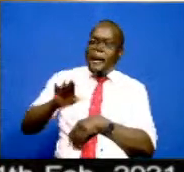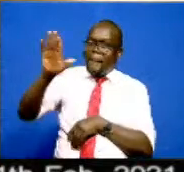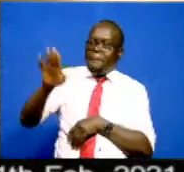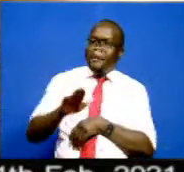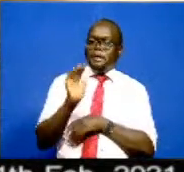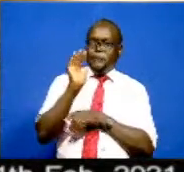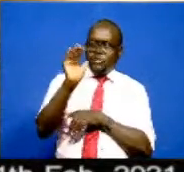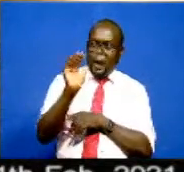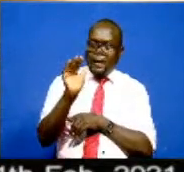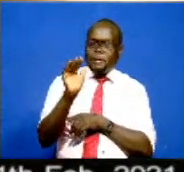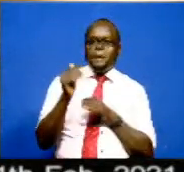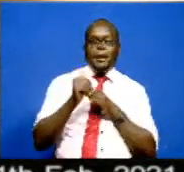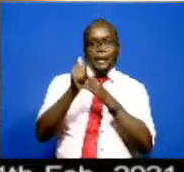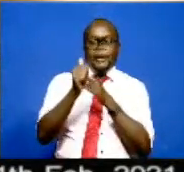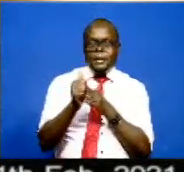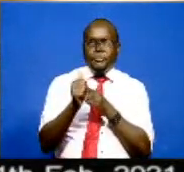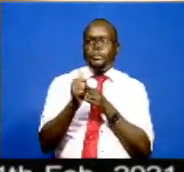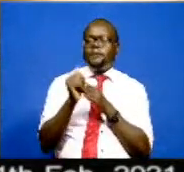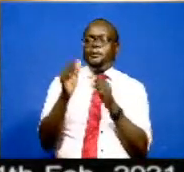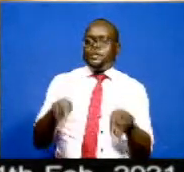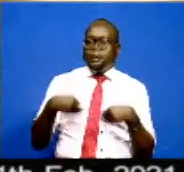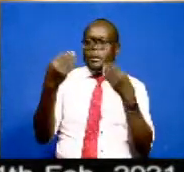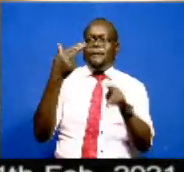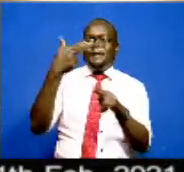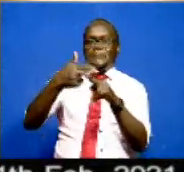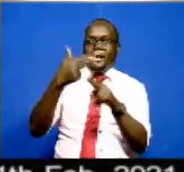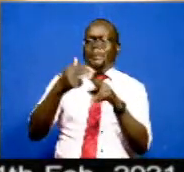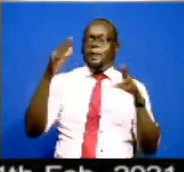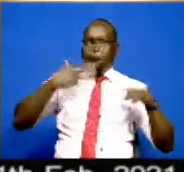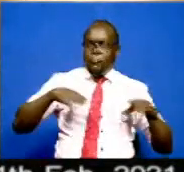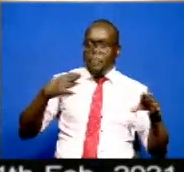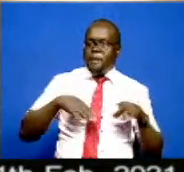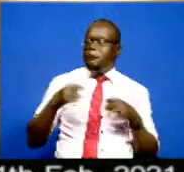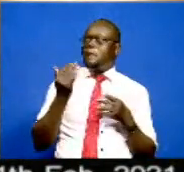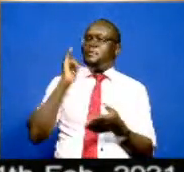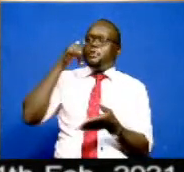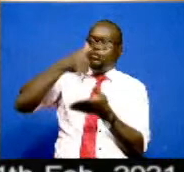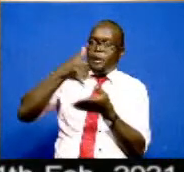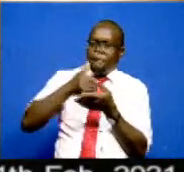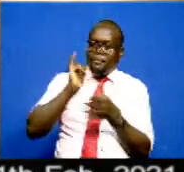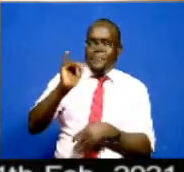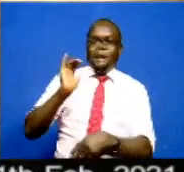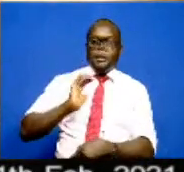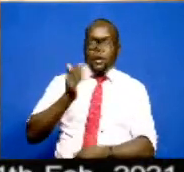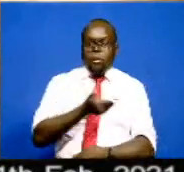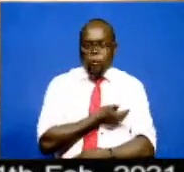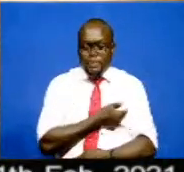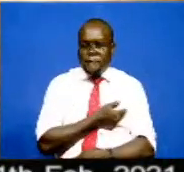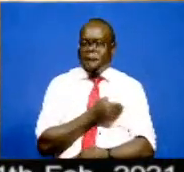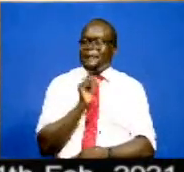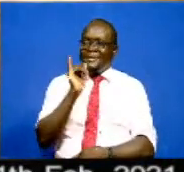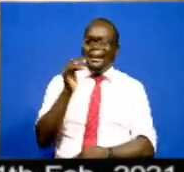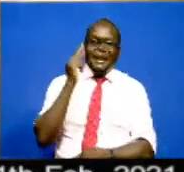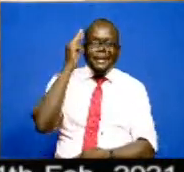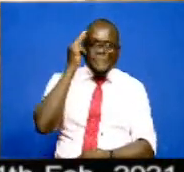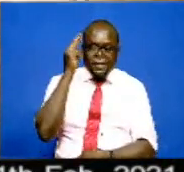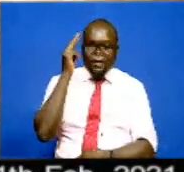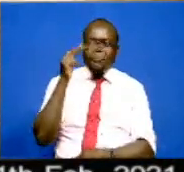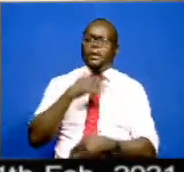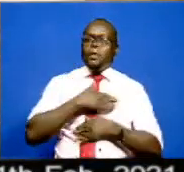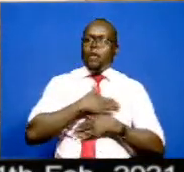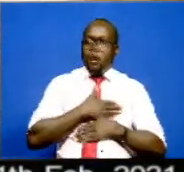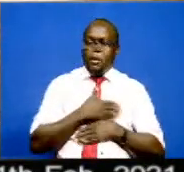seek the leadership to give us the names of the people to sit. And it's for that reason that the Honorable John